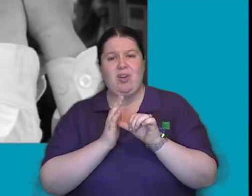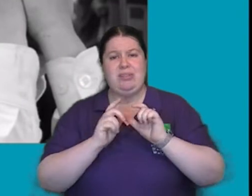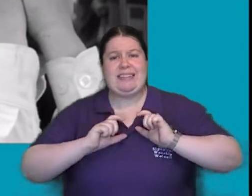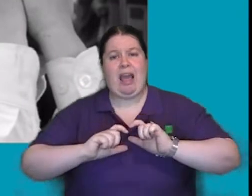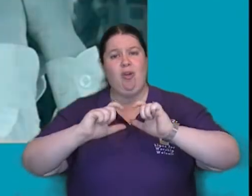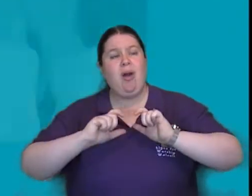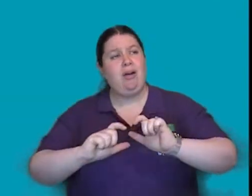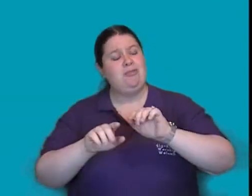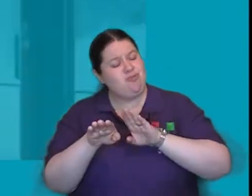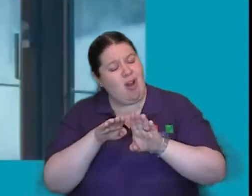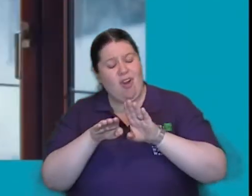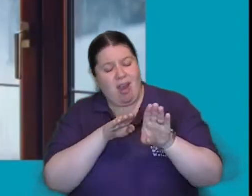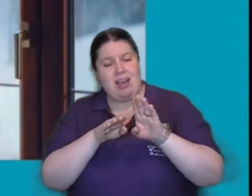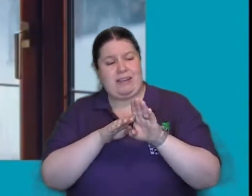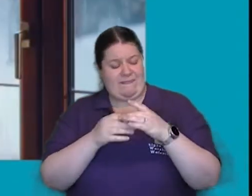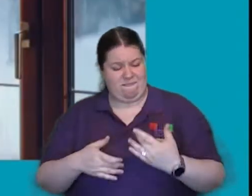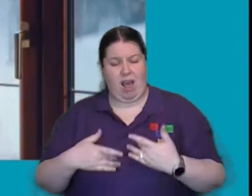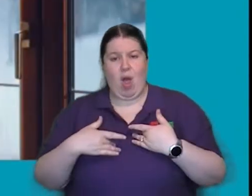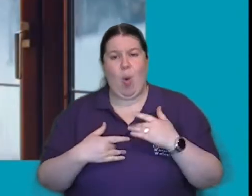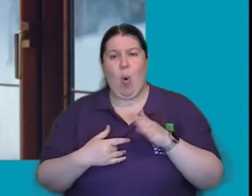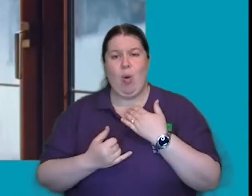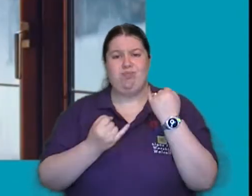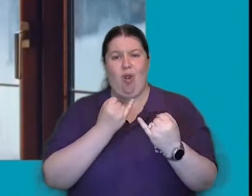trying when everything seems to be going wrong.